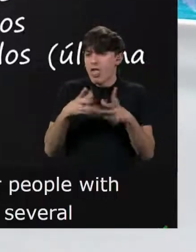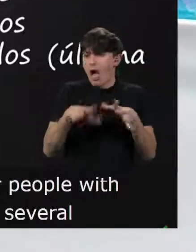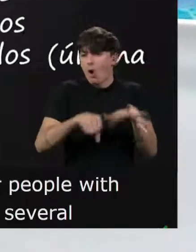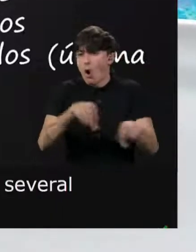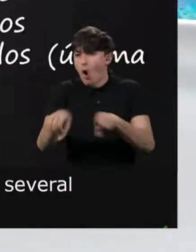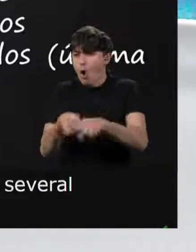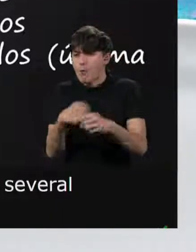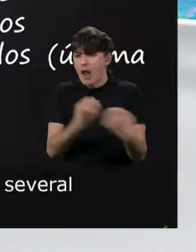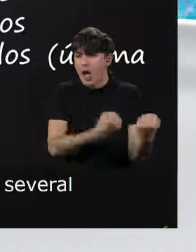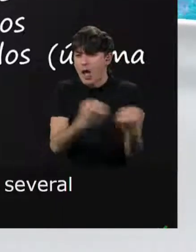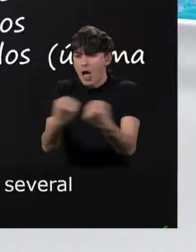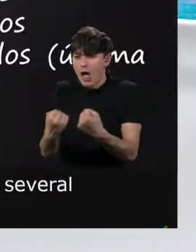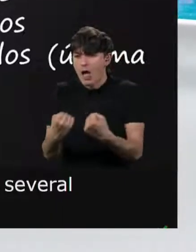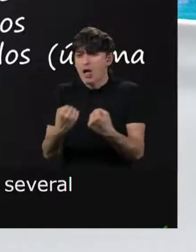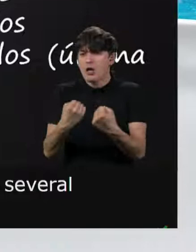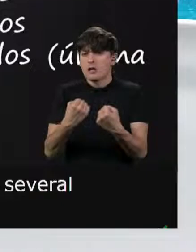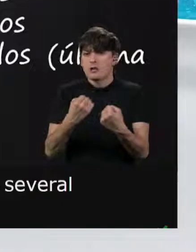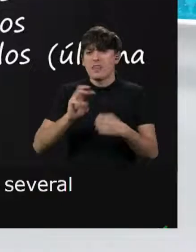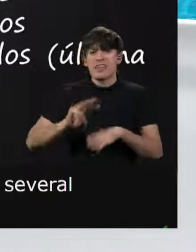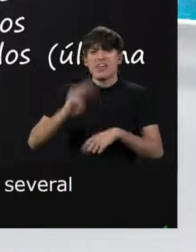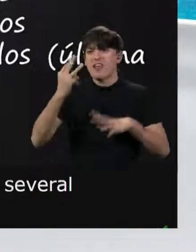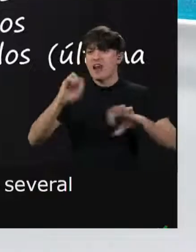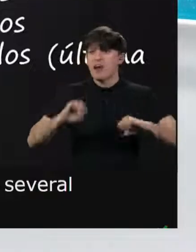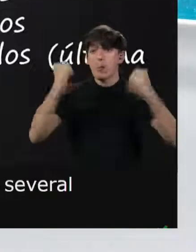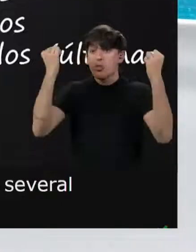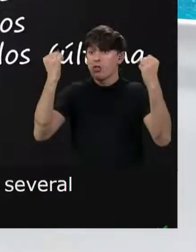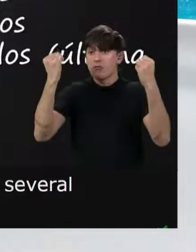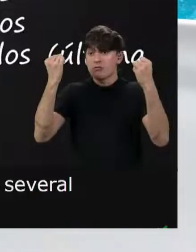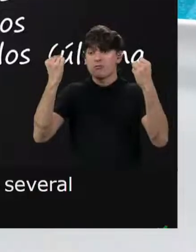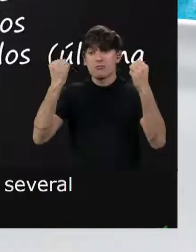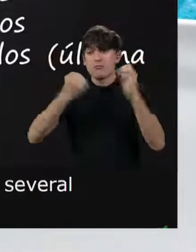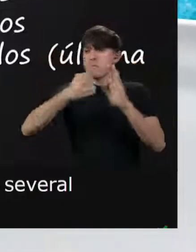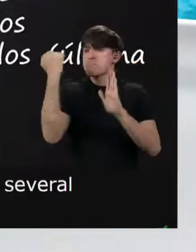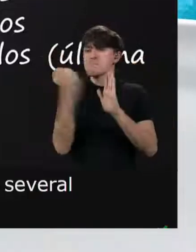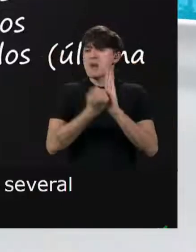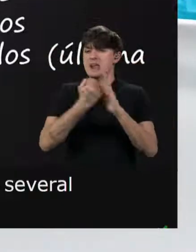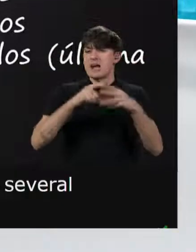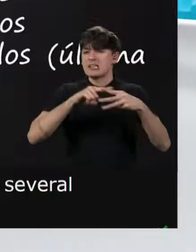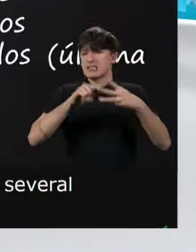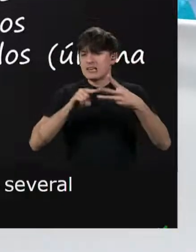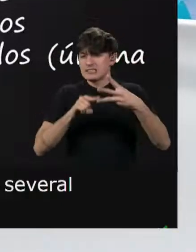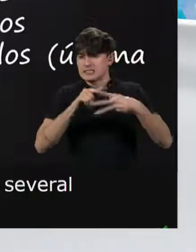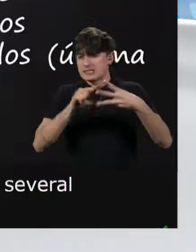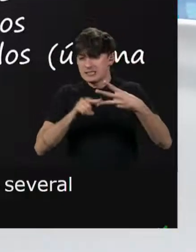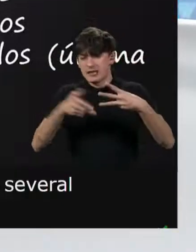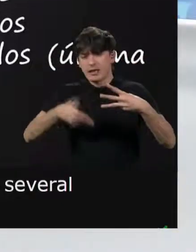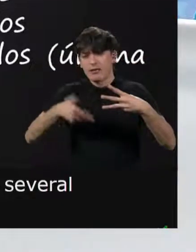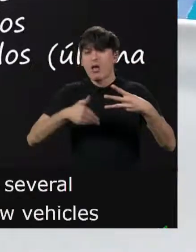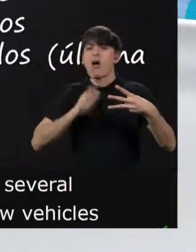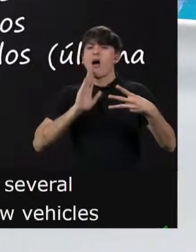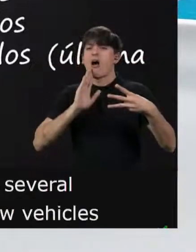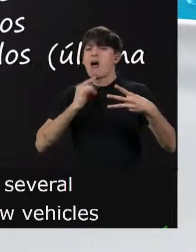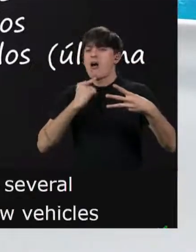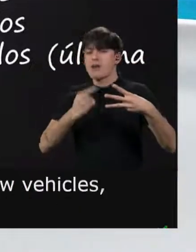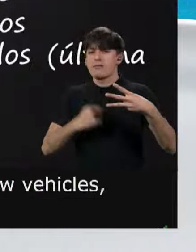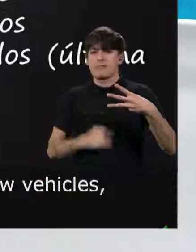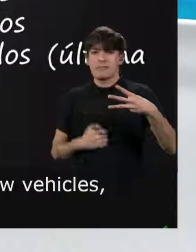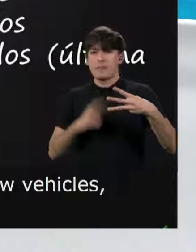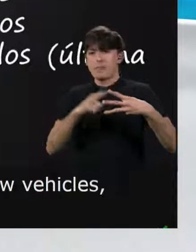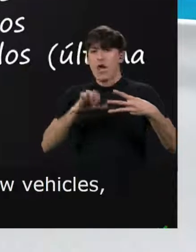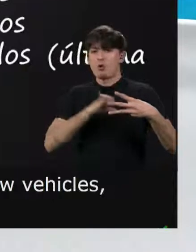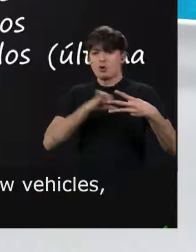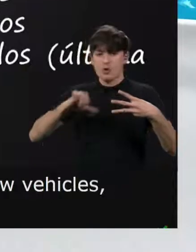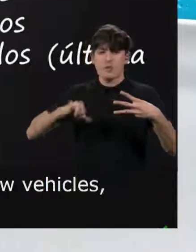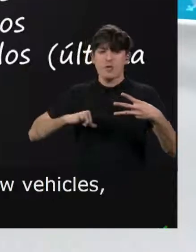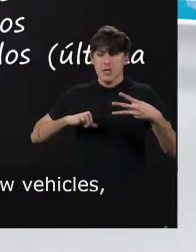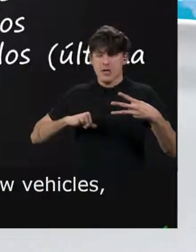regarding the Industrial Revolution, new vehicles, vehicles for everyone, and now we have shared vehicles,